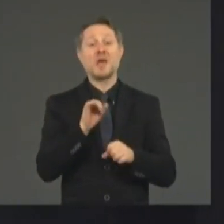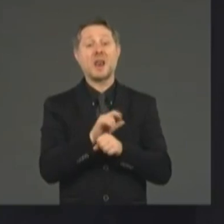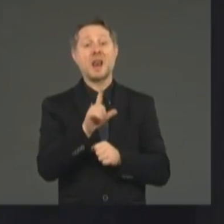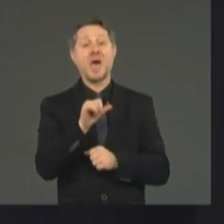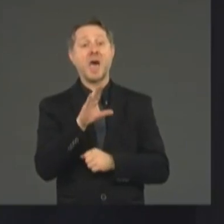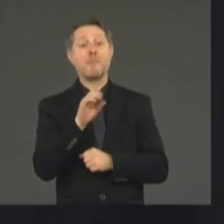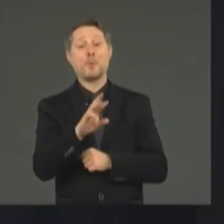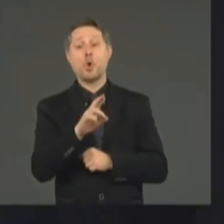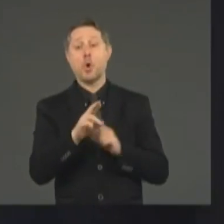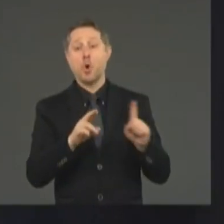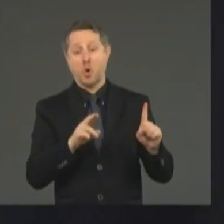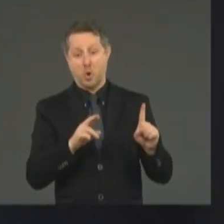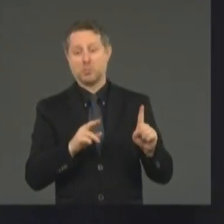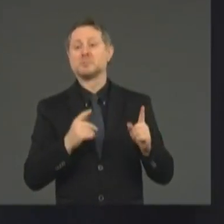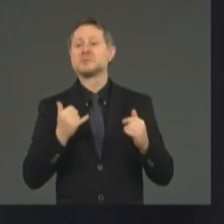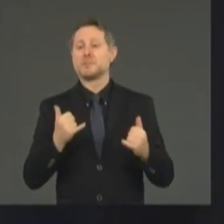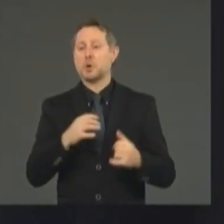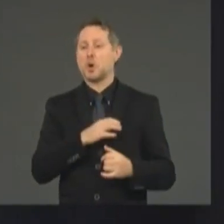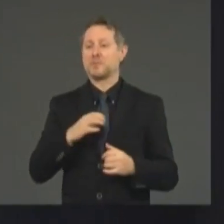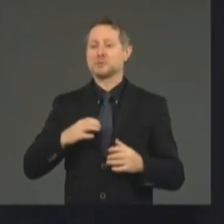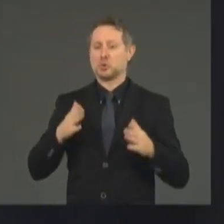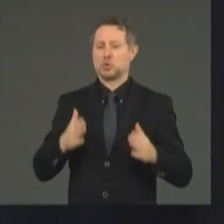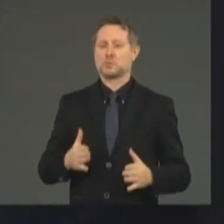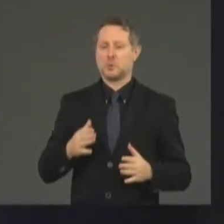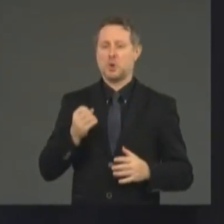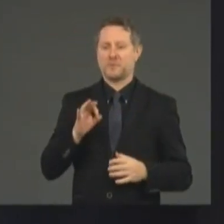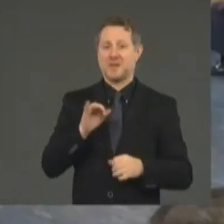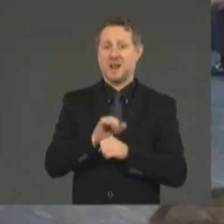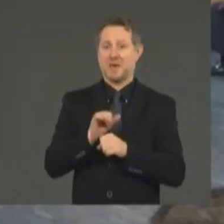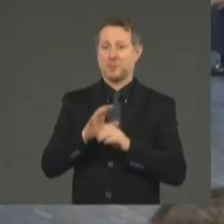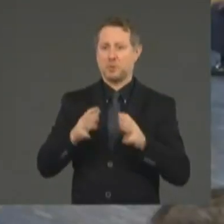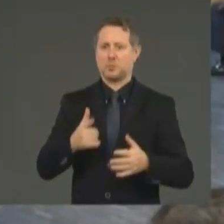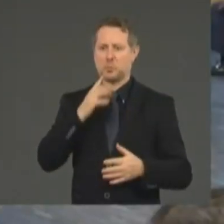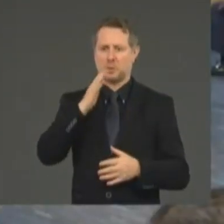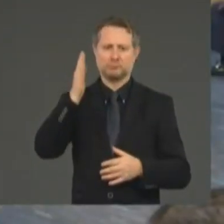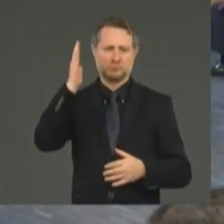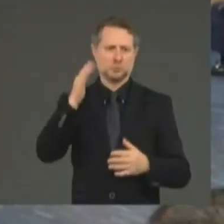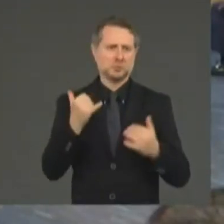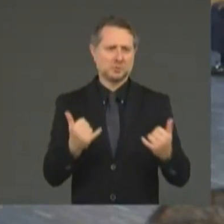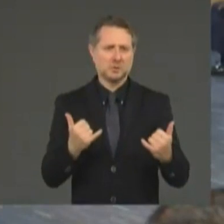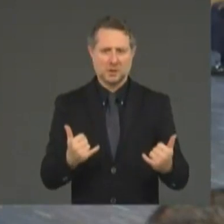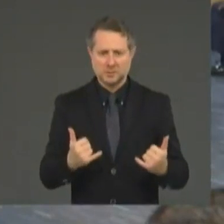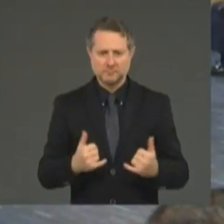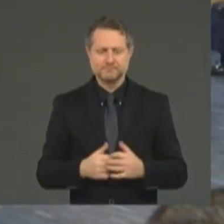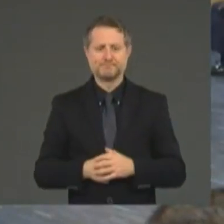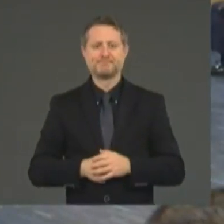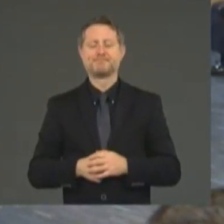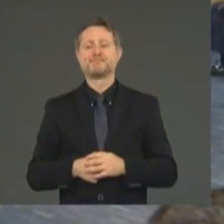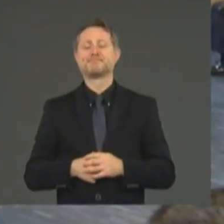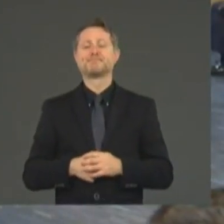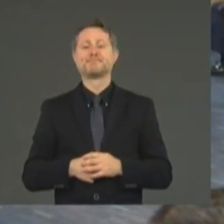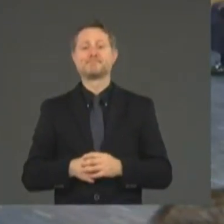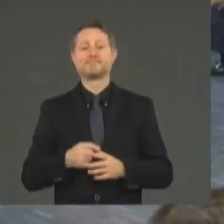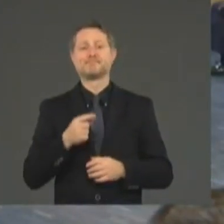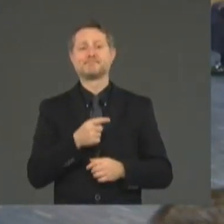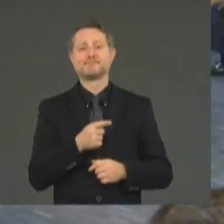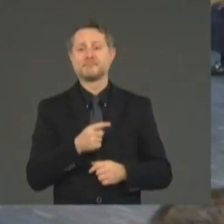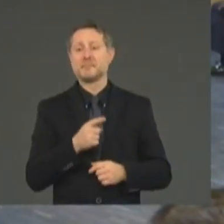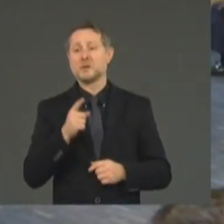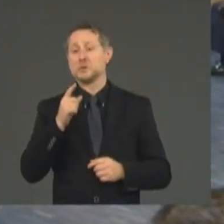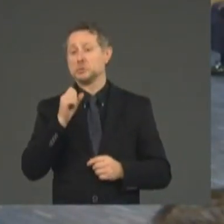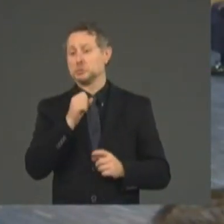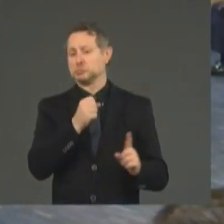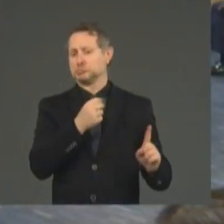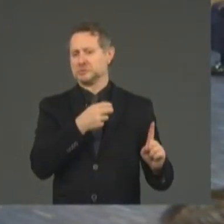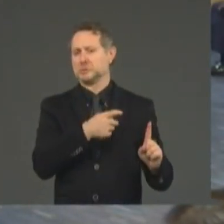be speaking again exclusively in a call today just to answer questions on this. You won't say how big the backlog is. How She big is will the today. backlog? She will today. She's going to address it